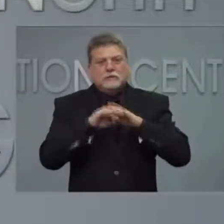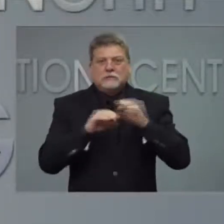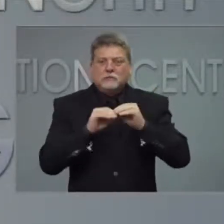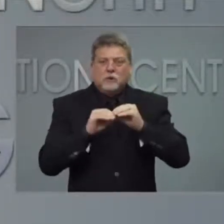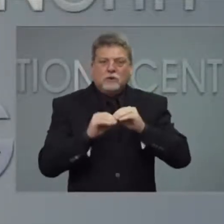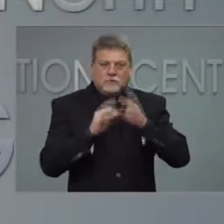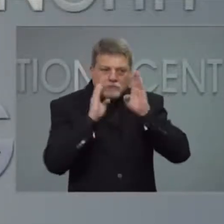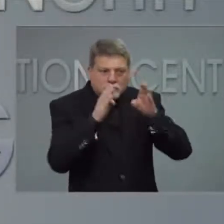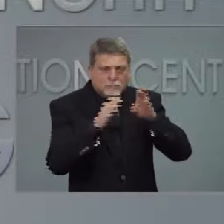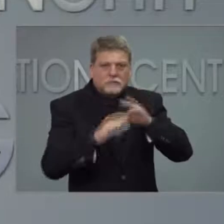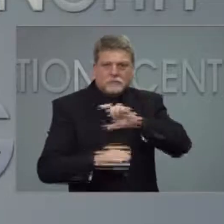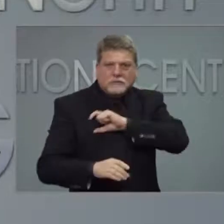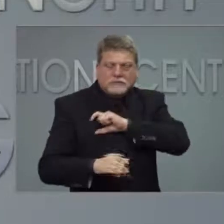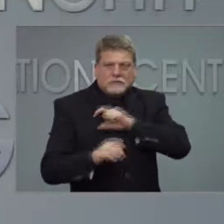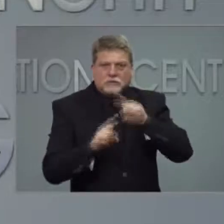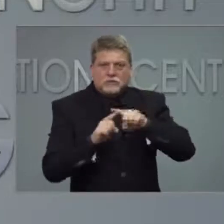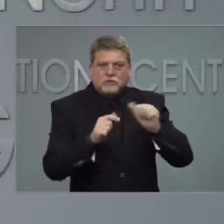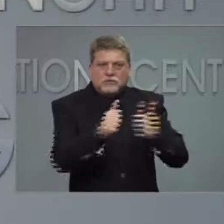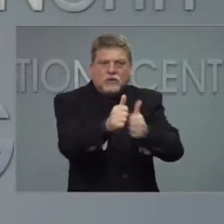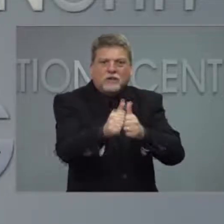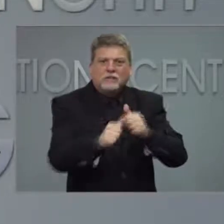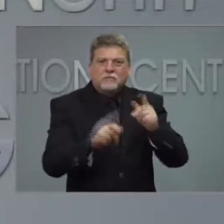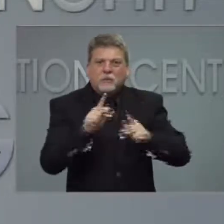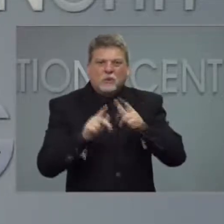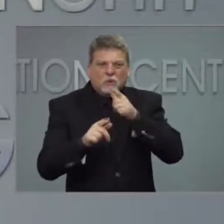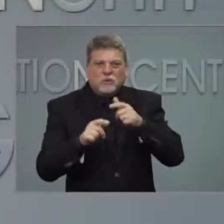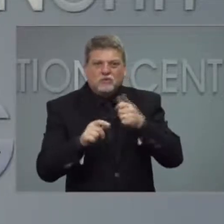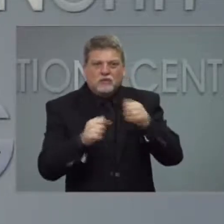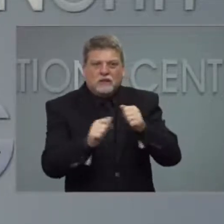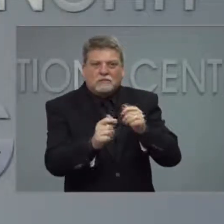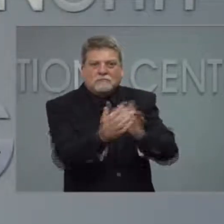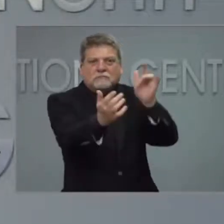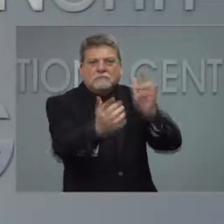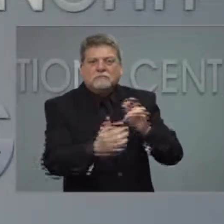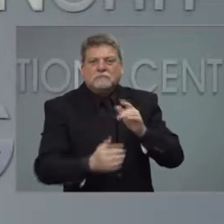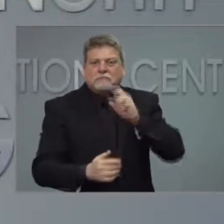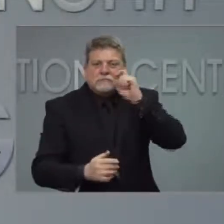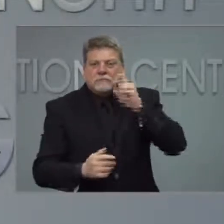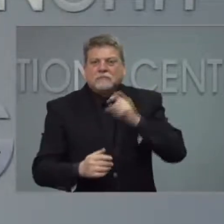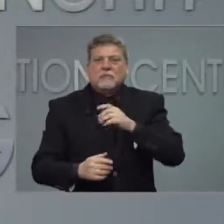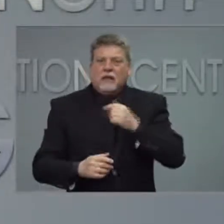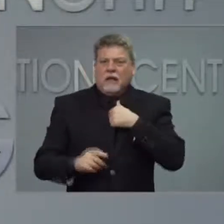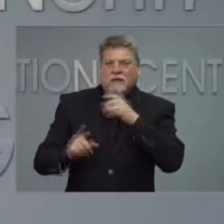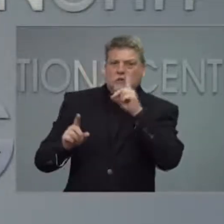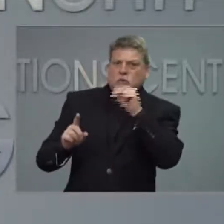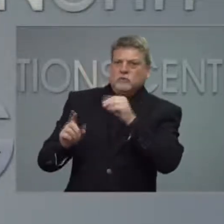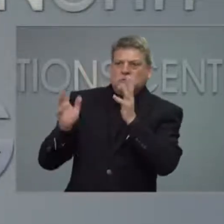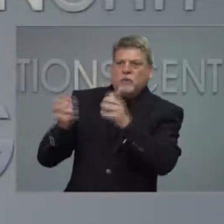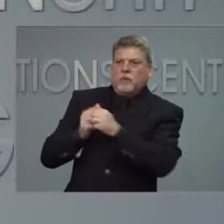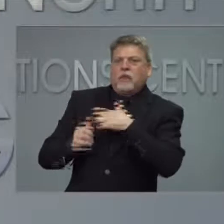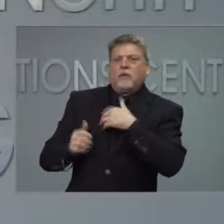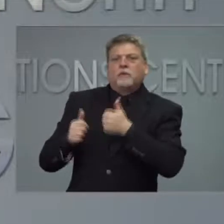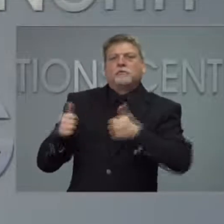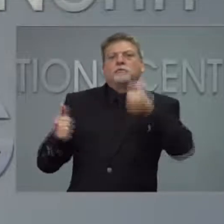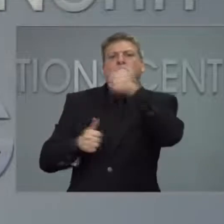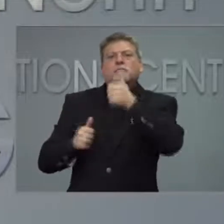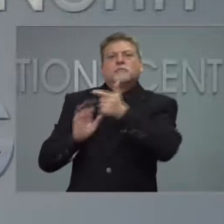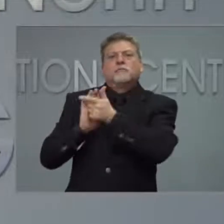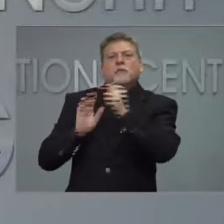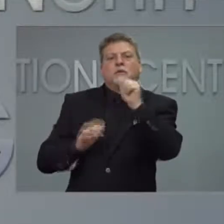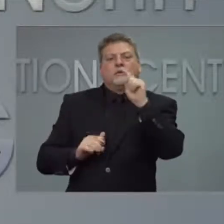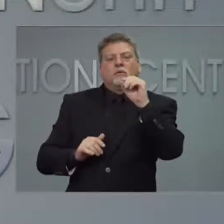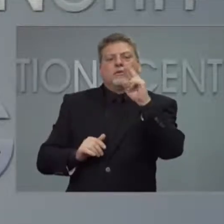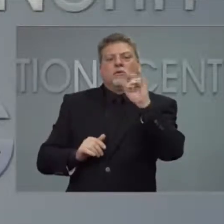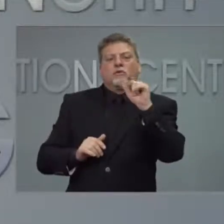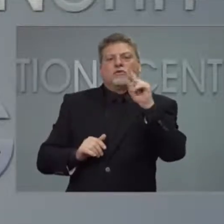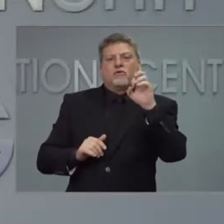enforcement to go after people like that. I worked hard on that as Attorney General. We continued as Governor. But